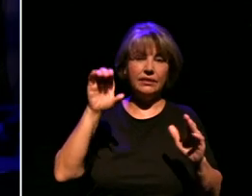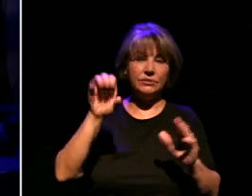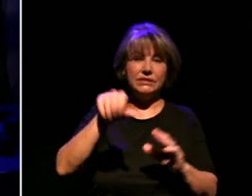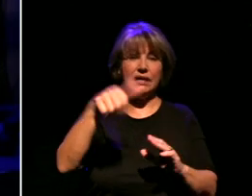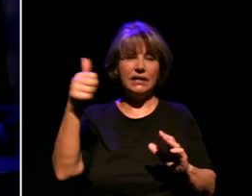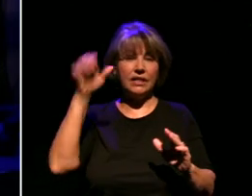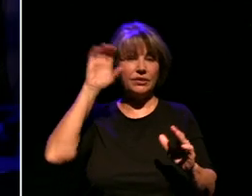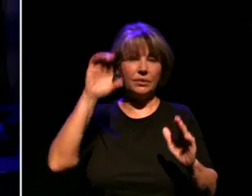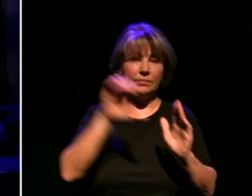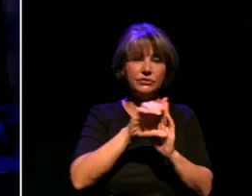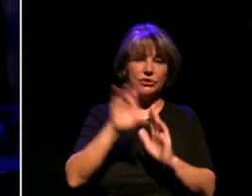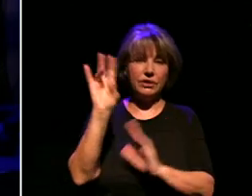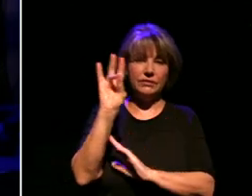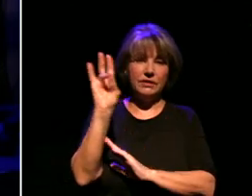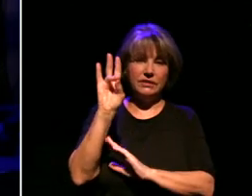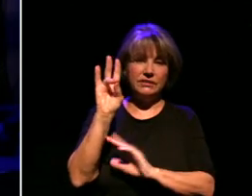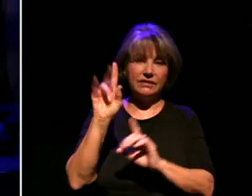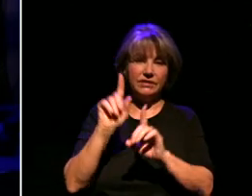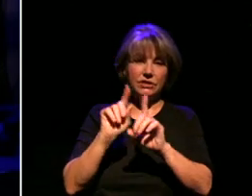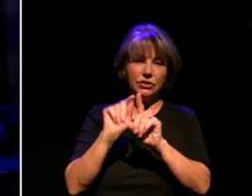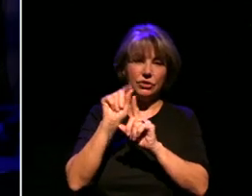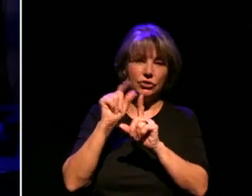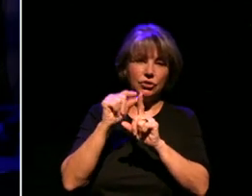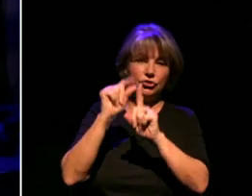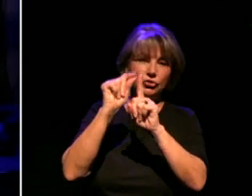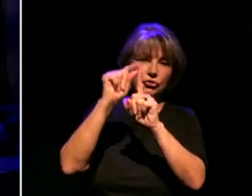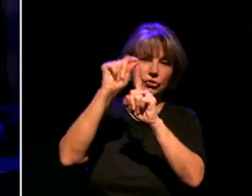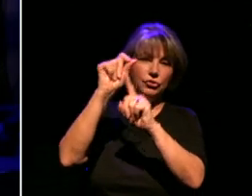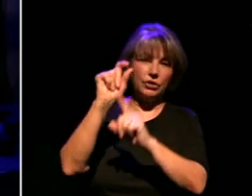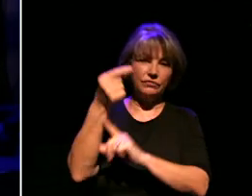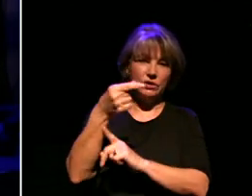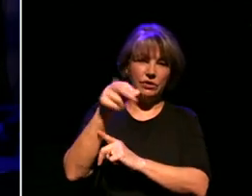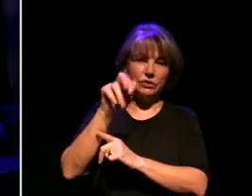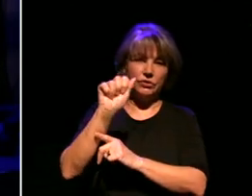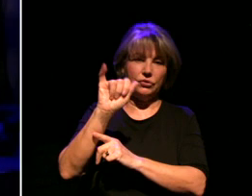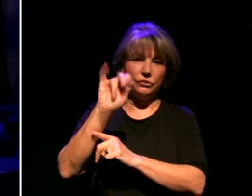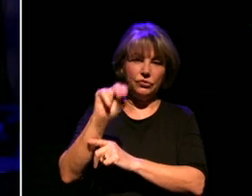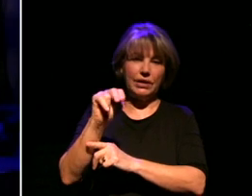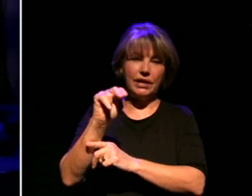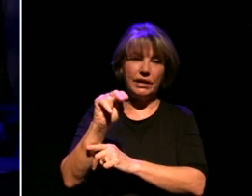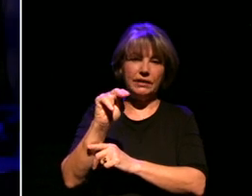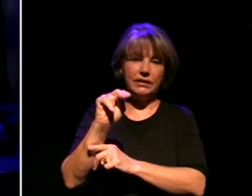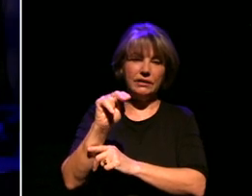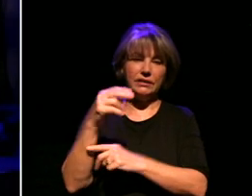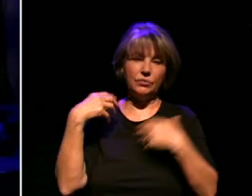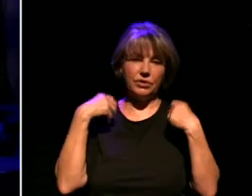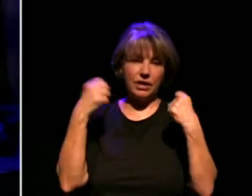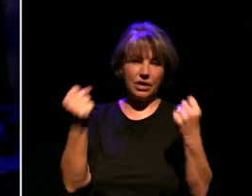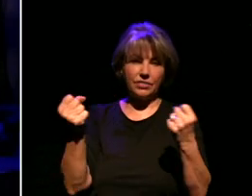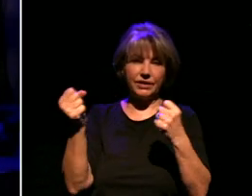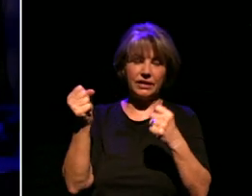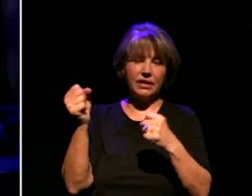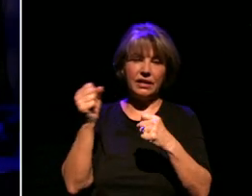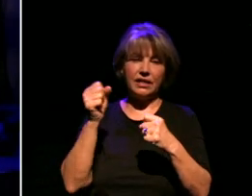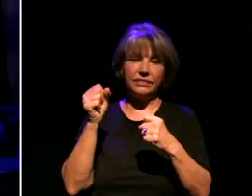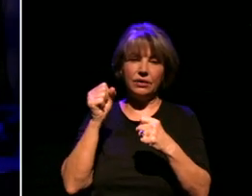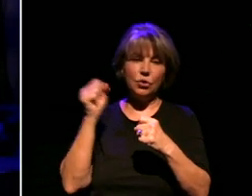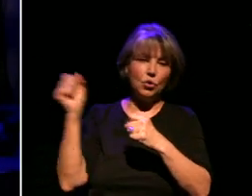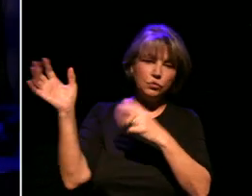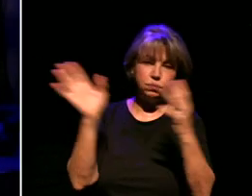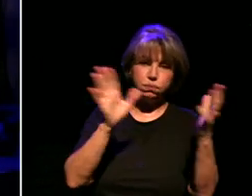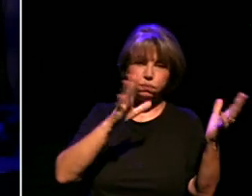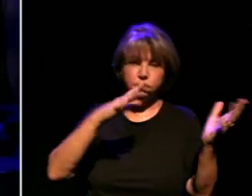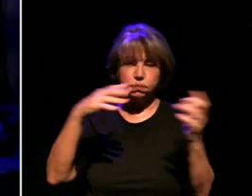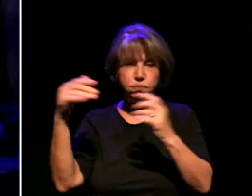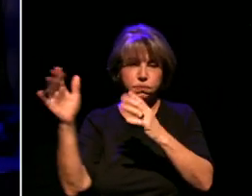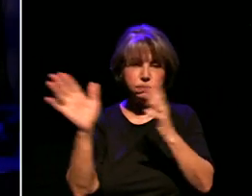grain. And they were plump and they were healthy. And then as the wind blew, seven other kind